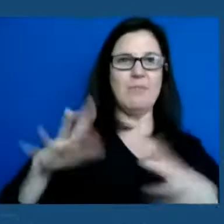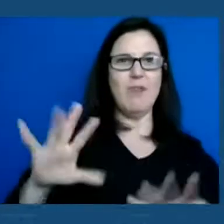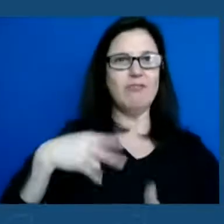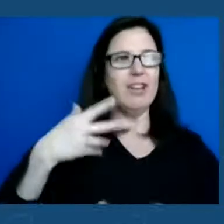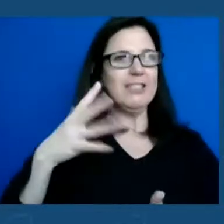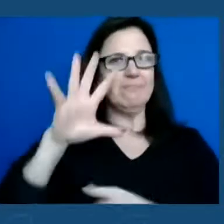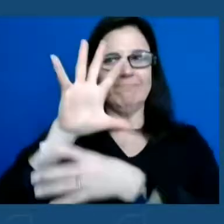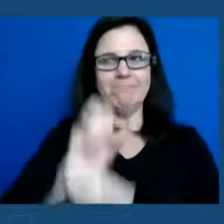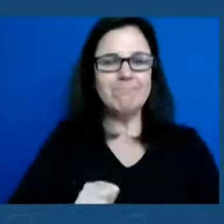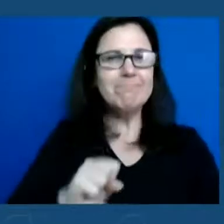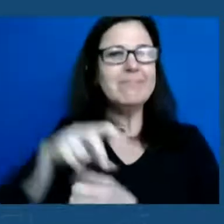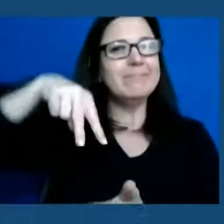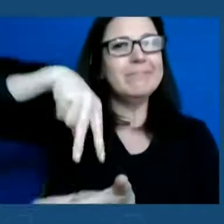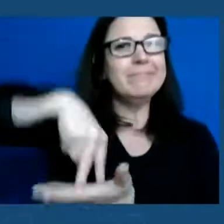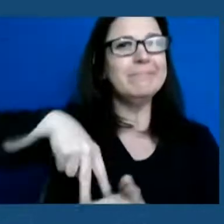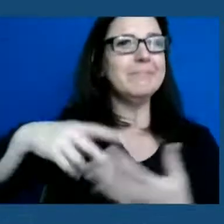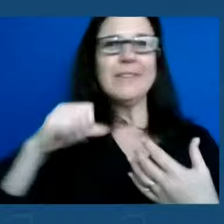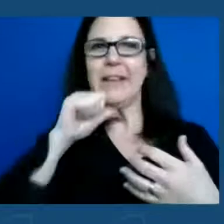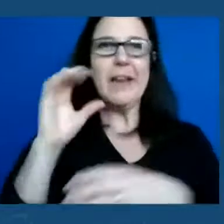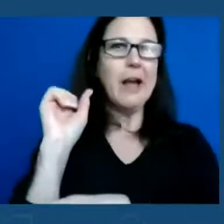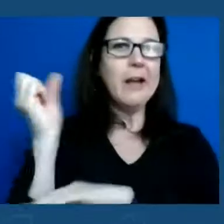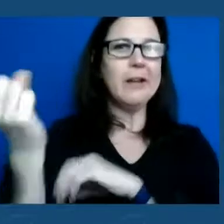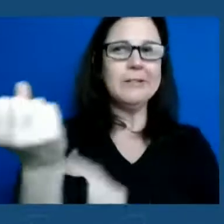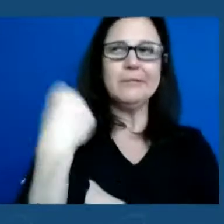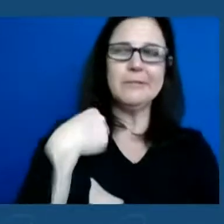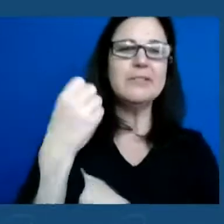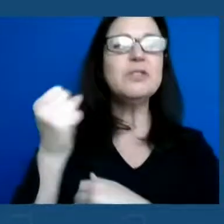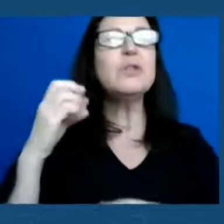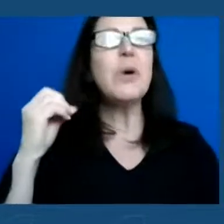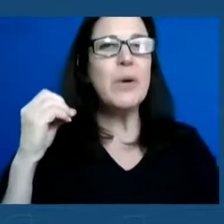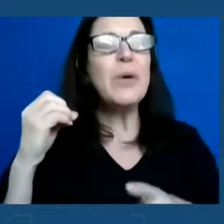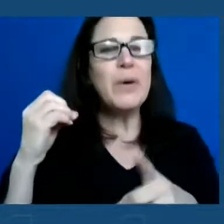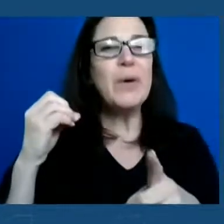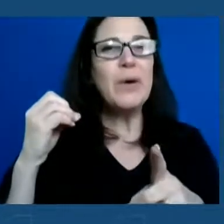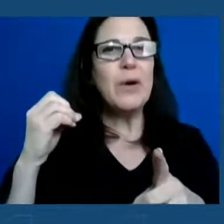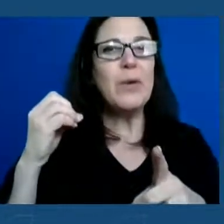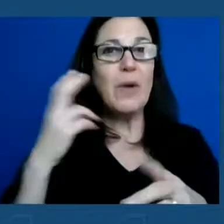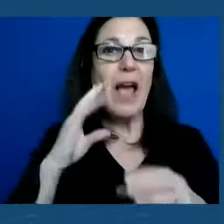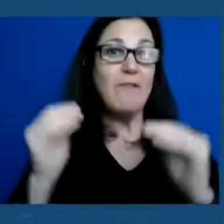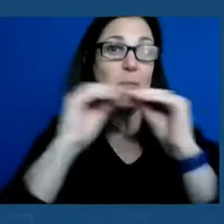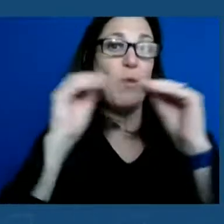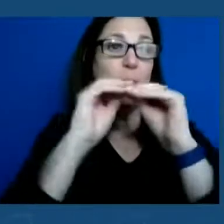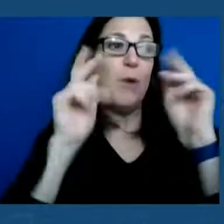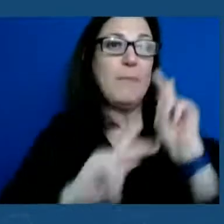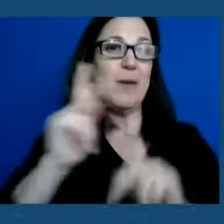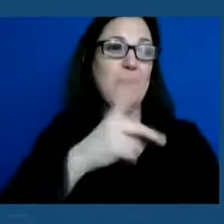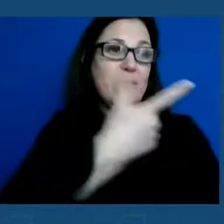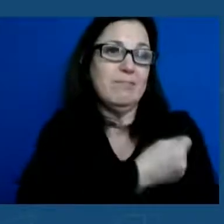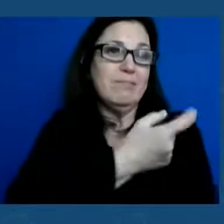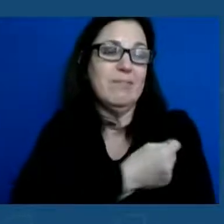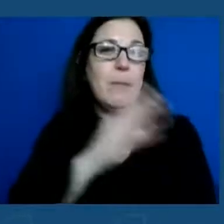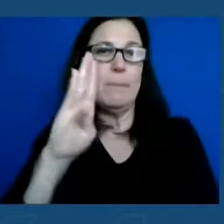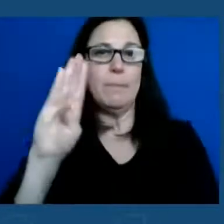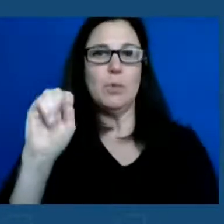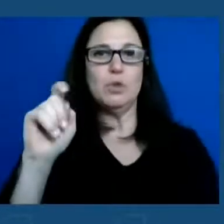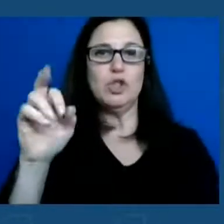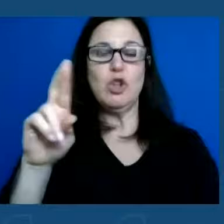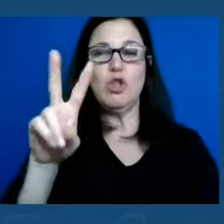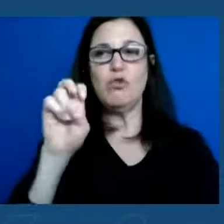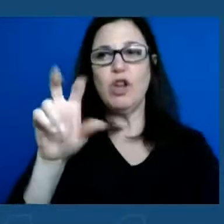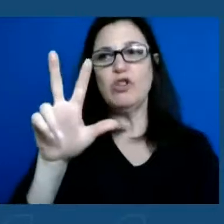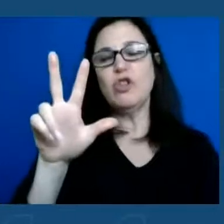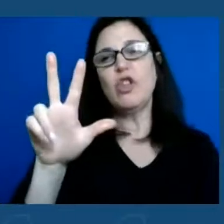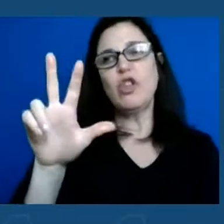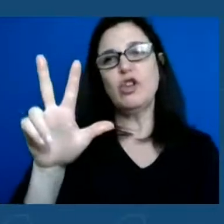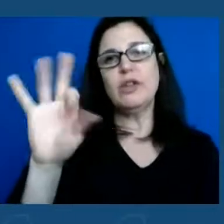to get that second booster as well. We've had an increase in people getting boosters here. We have 339,000 people in central New York